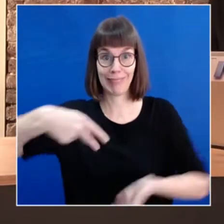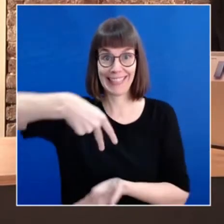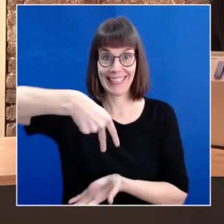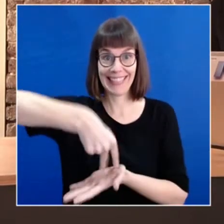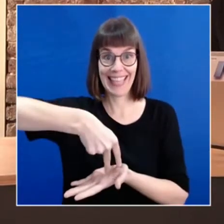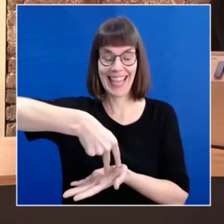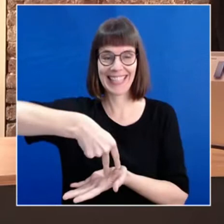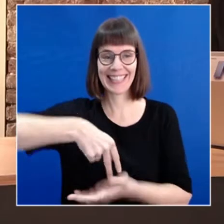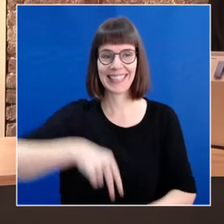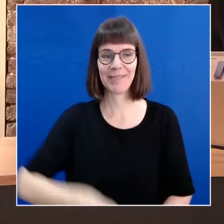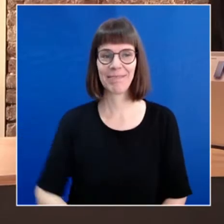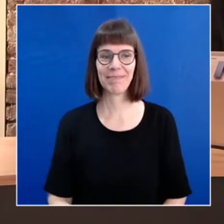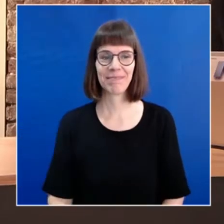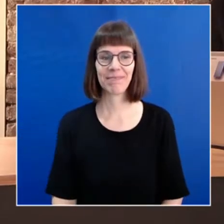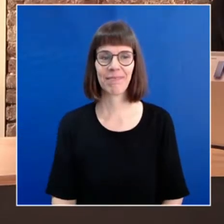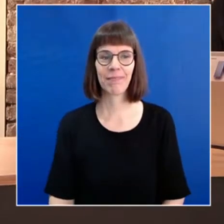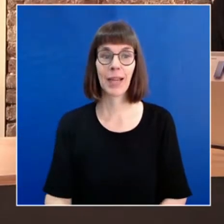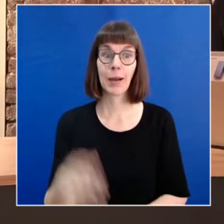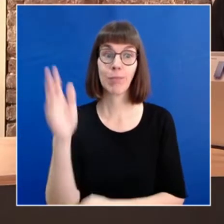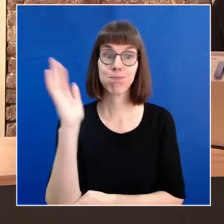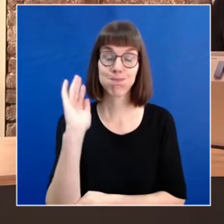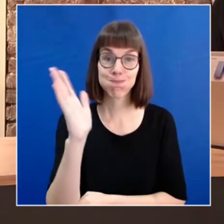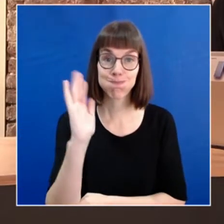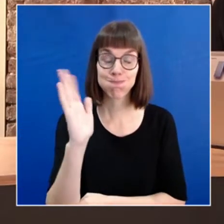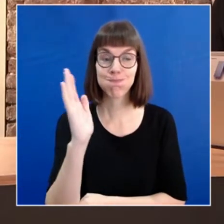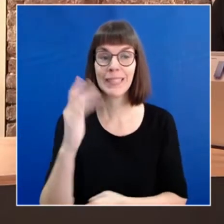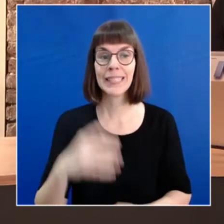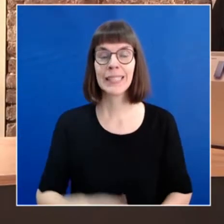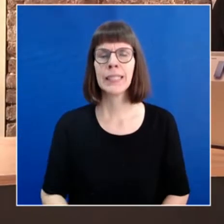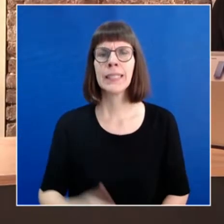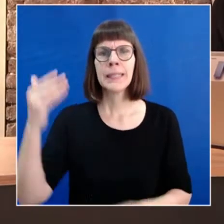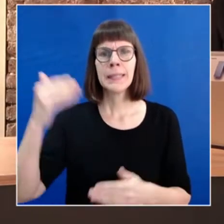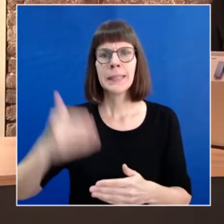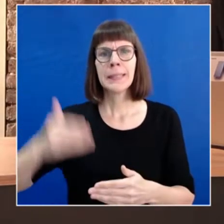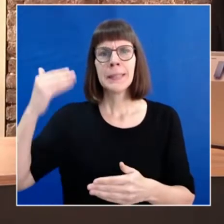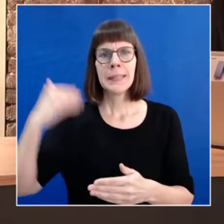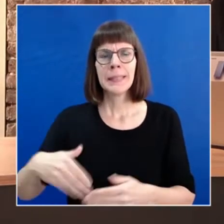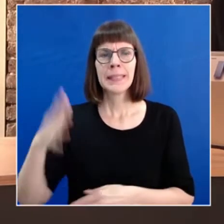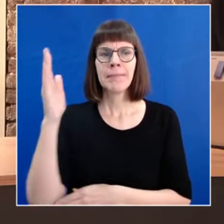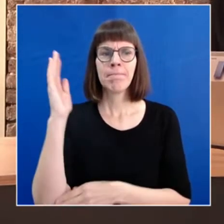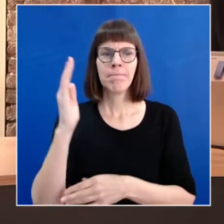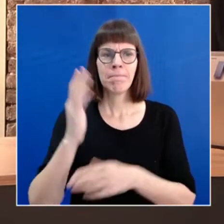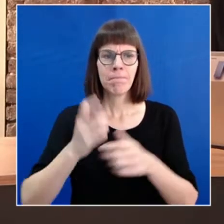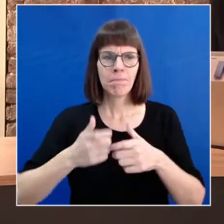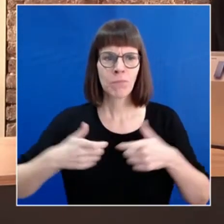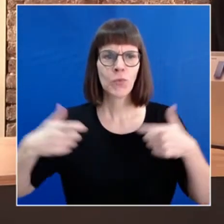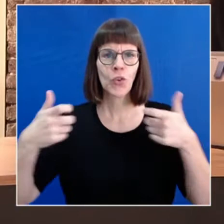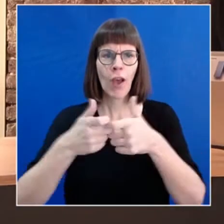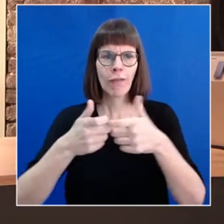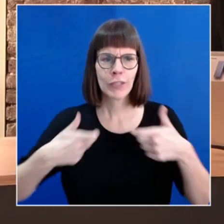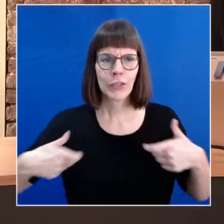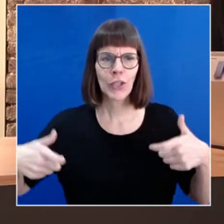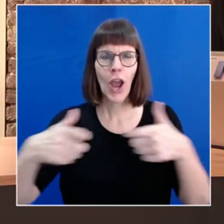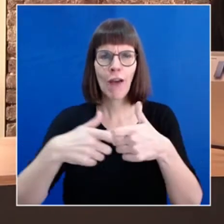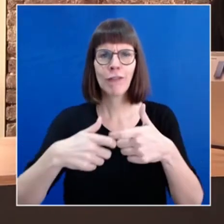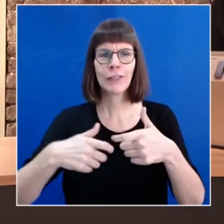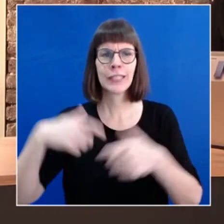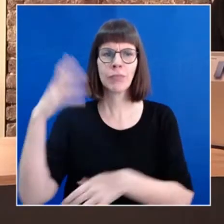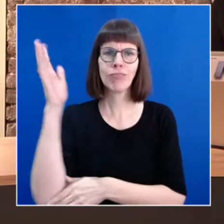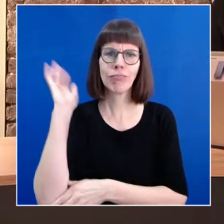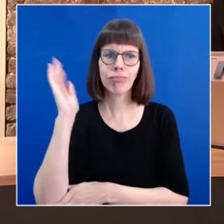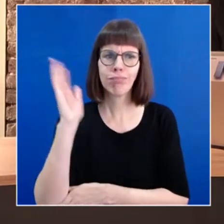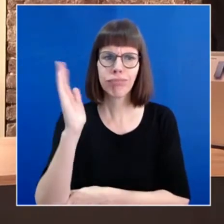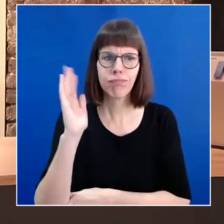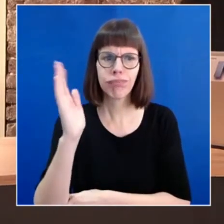conference, like Casey was talking about, I lost 40 kilos. No, not since the